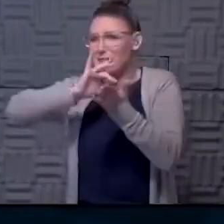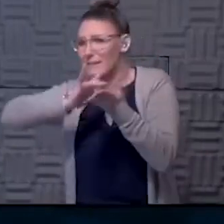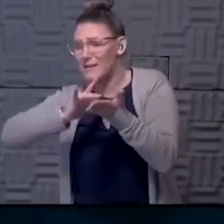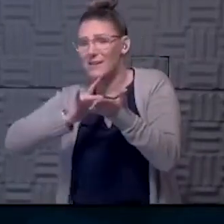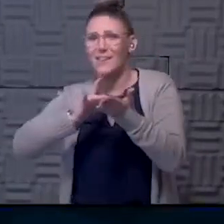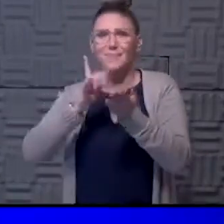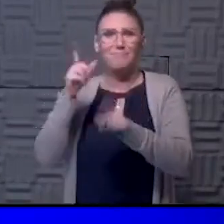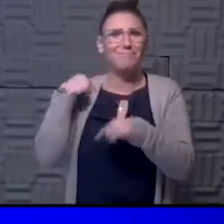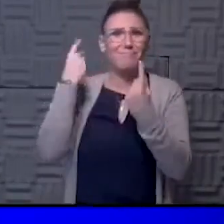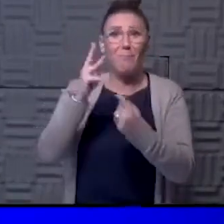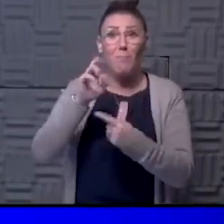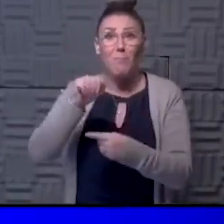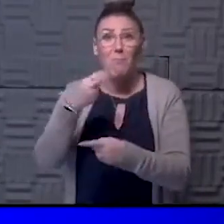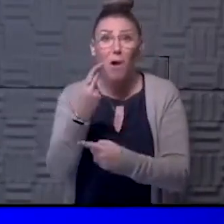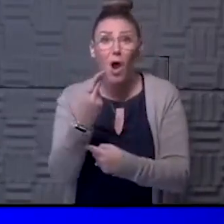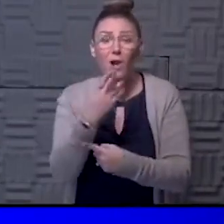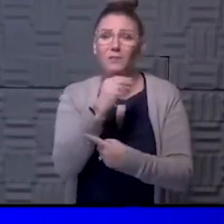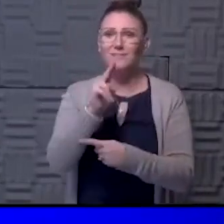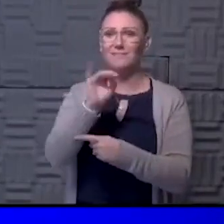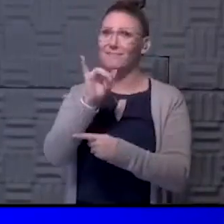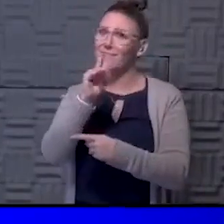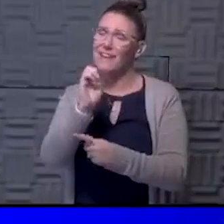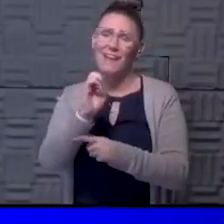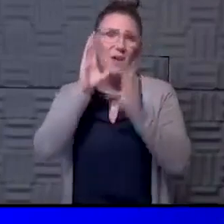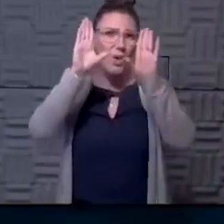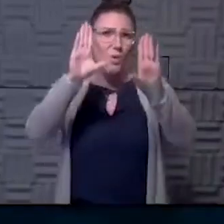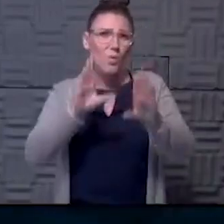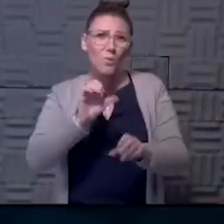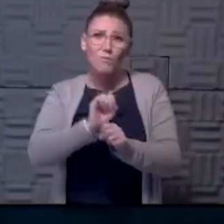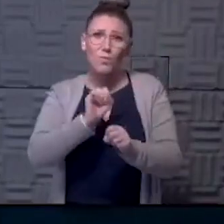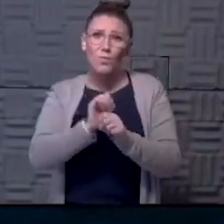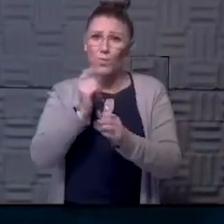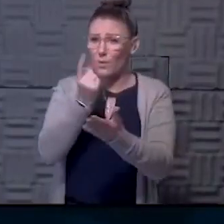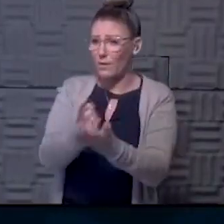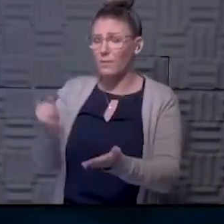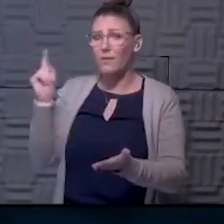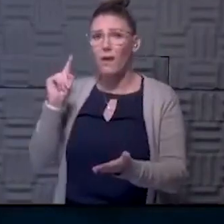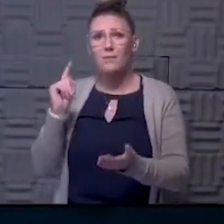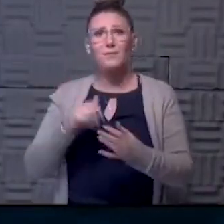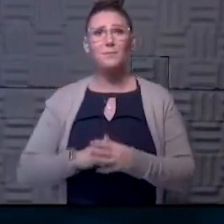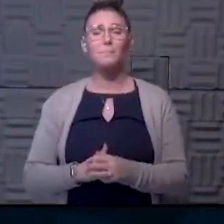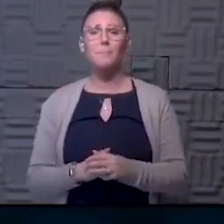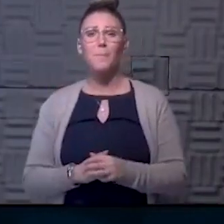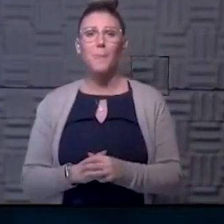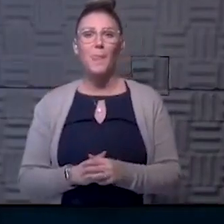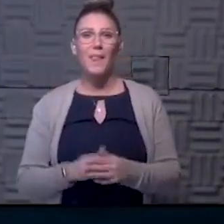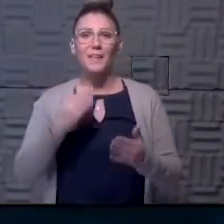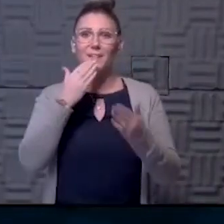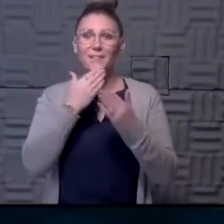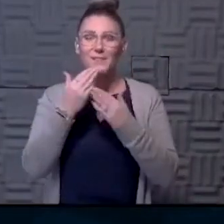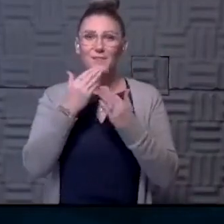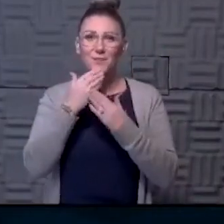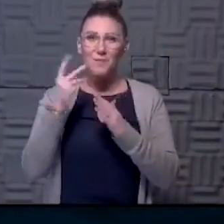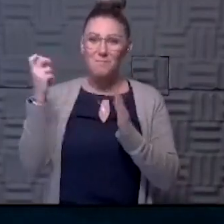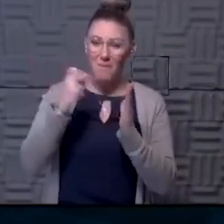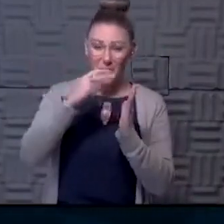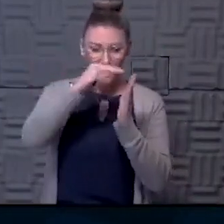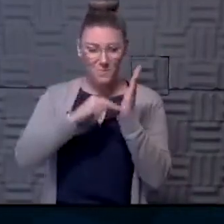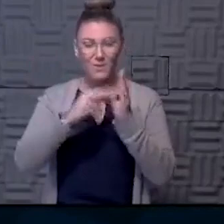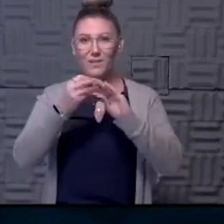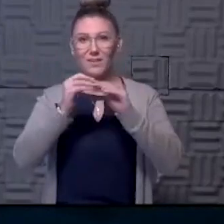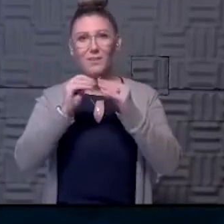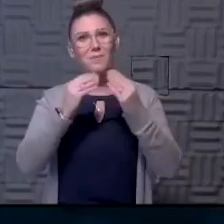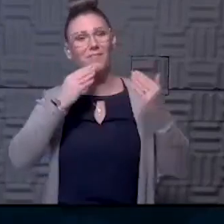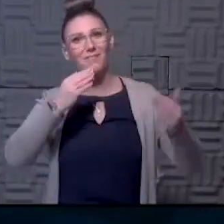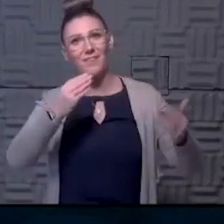March, essentially. And Nate, thank you very much for that excellent job you did last week. It's good back reading the numbers and stuff, but thank